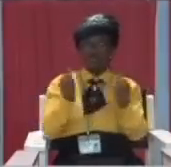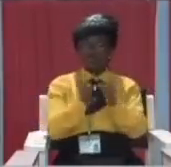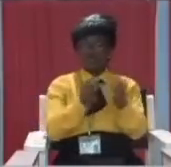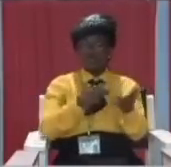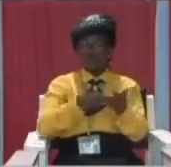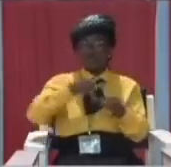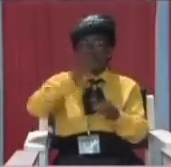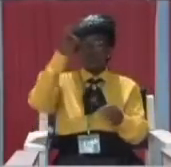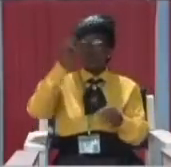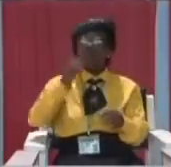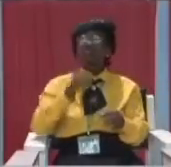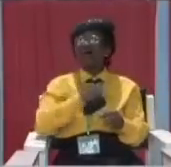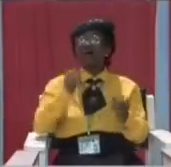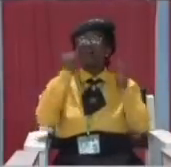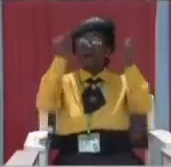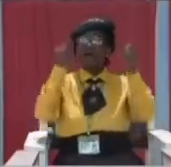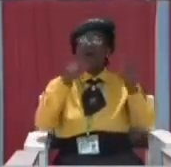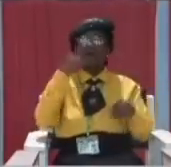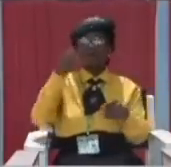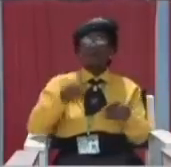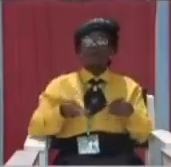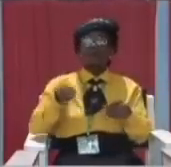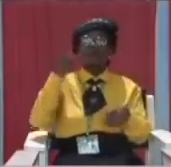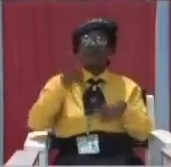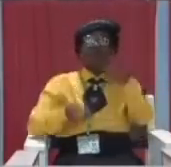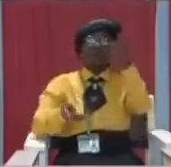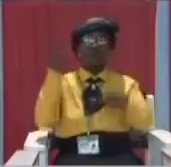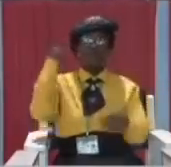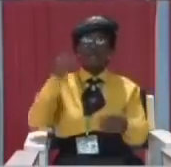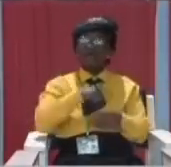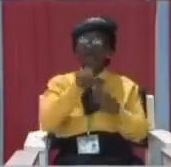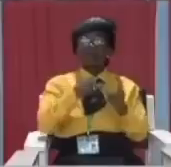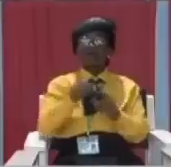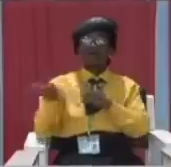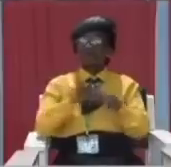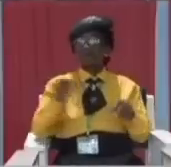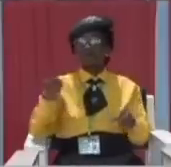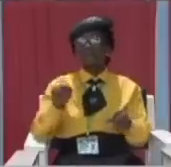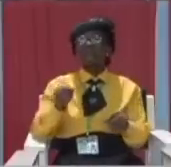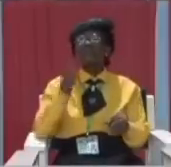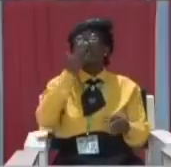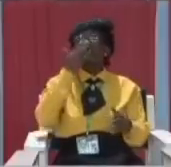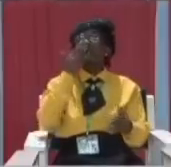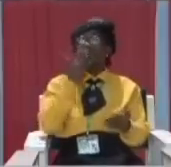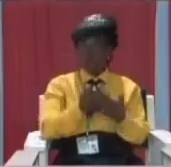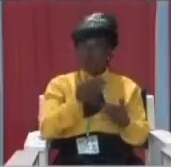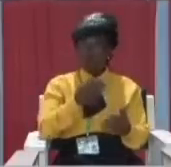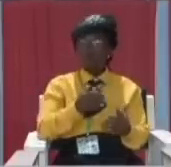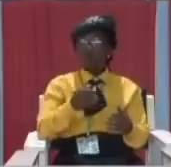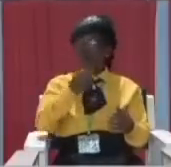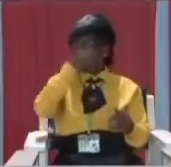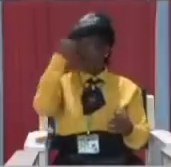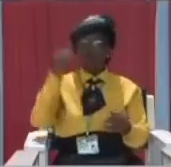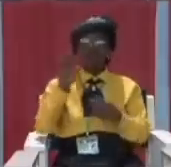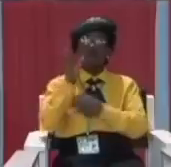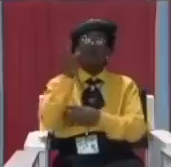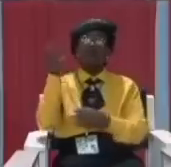who went about doing good and healing all that were oppressed of the devil, for God was with him.